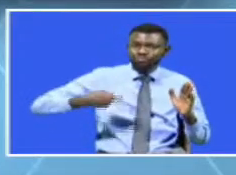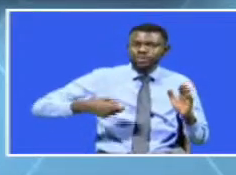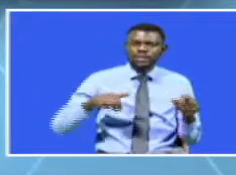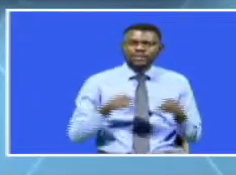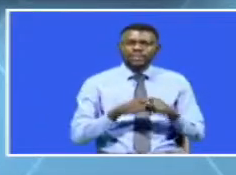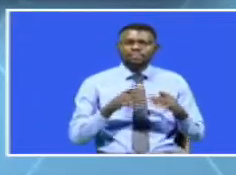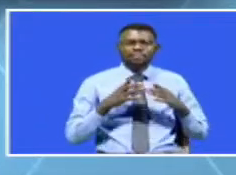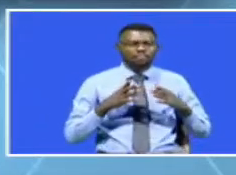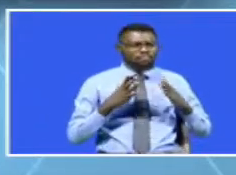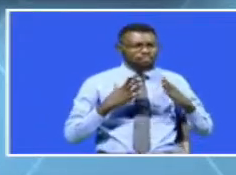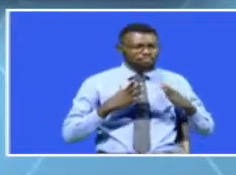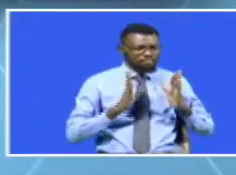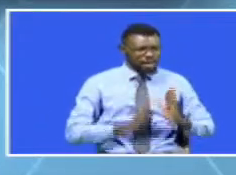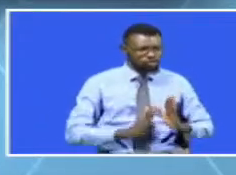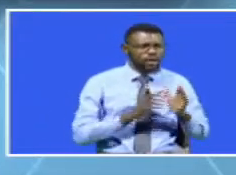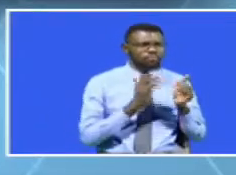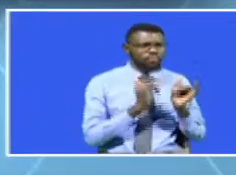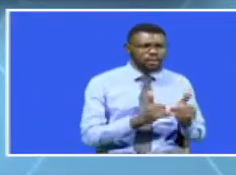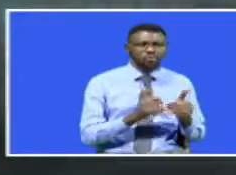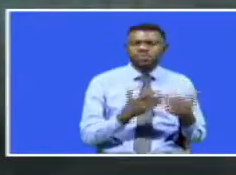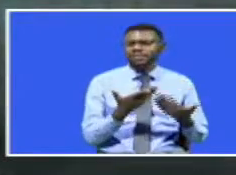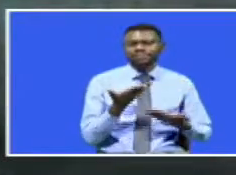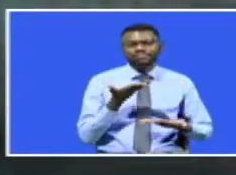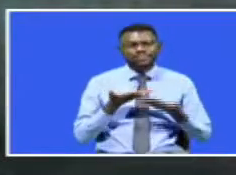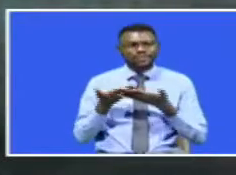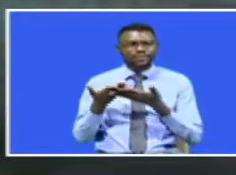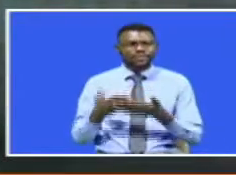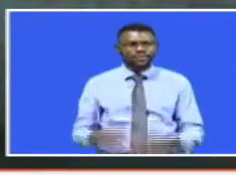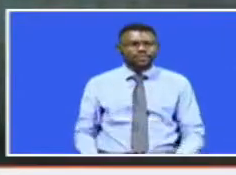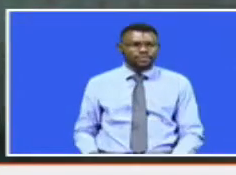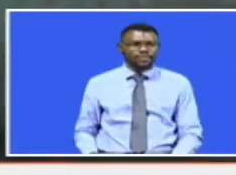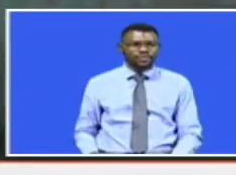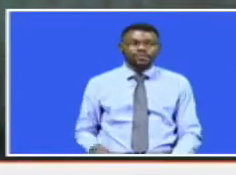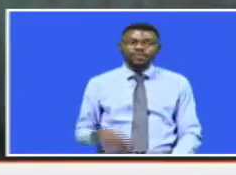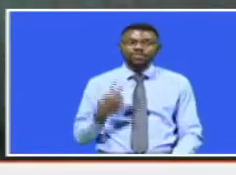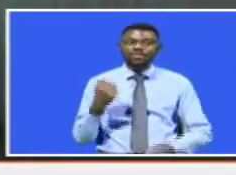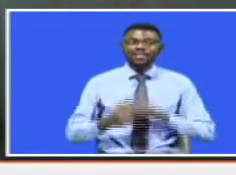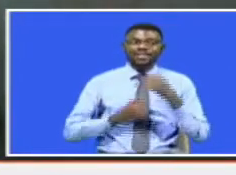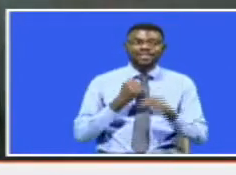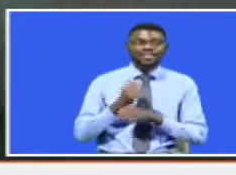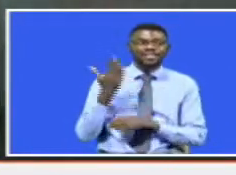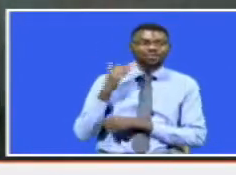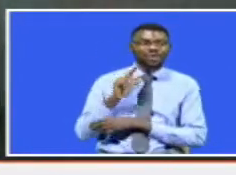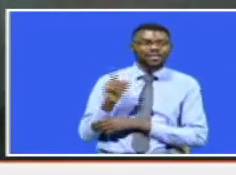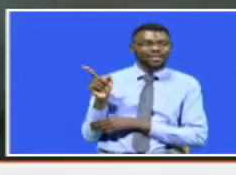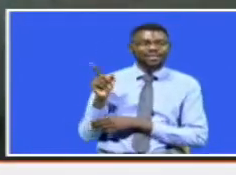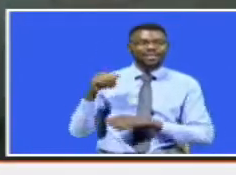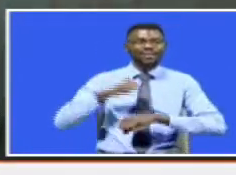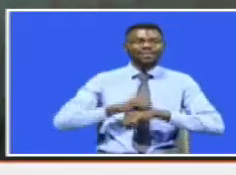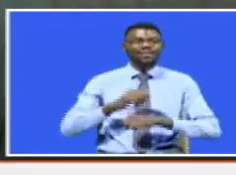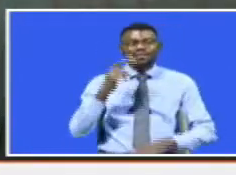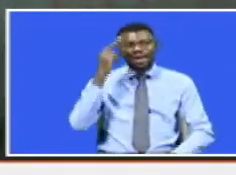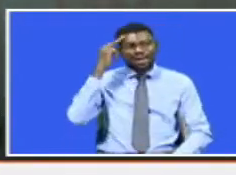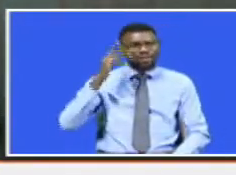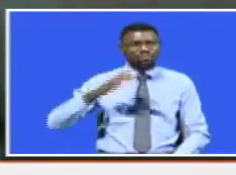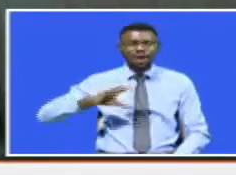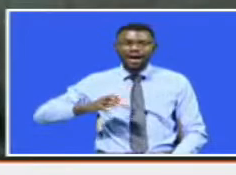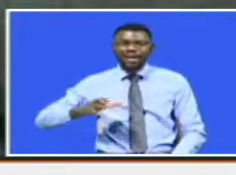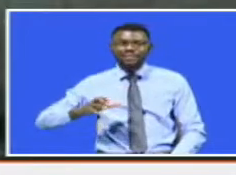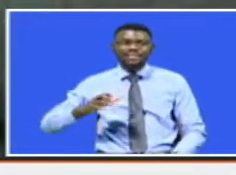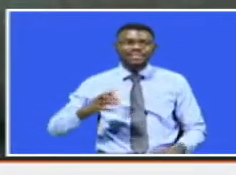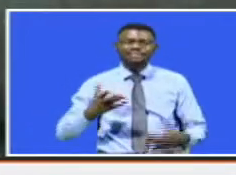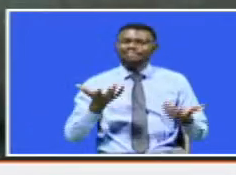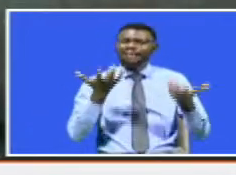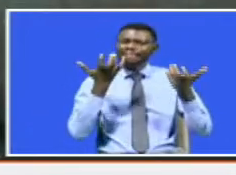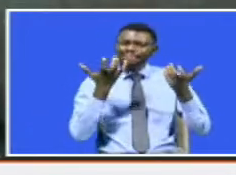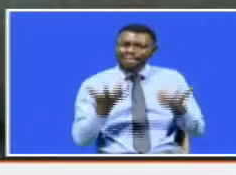a well-wisher built a new school on a higher ground. 2 years ago, Kikuyan Primary School in Narok County suffered the effects of heavy